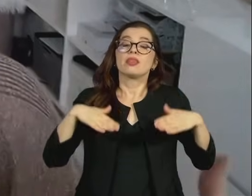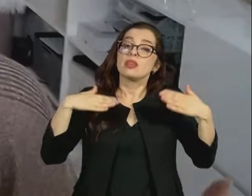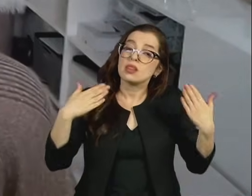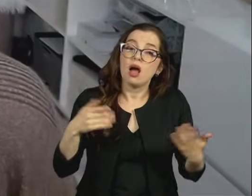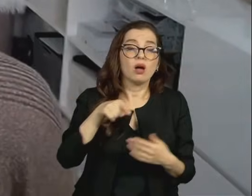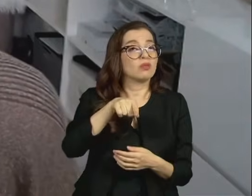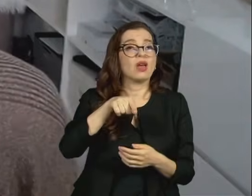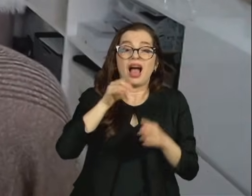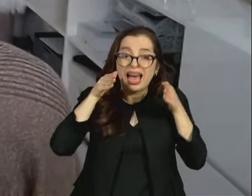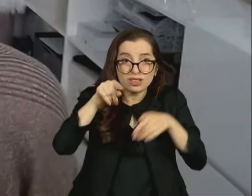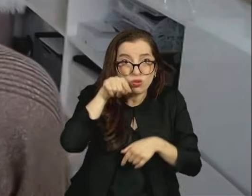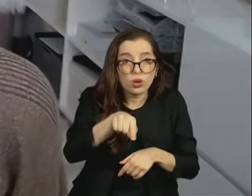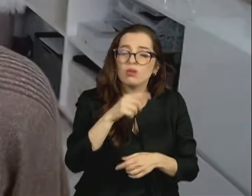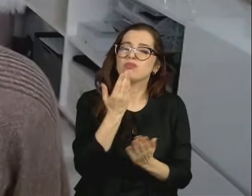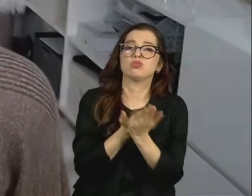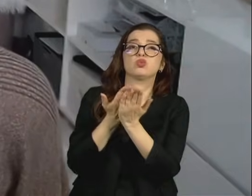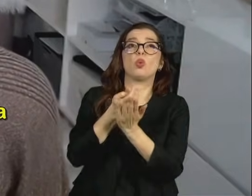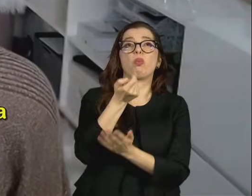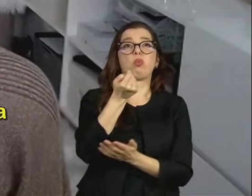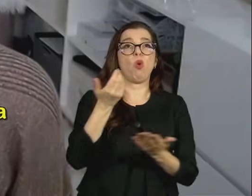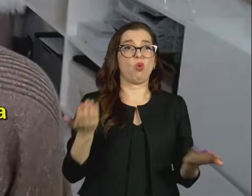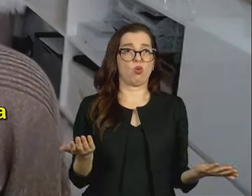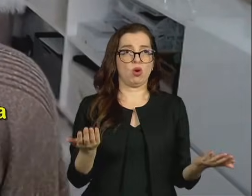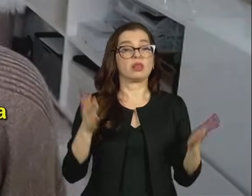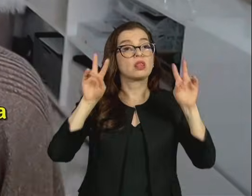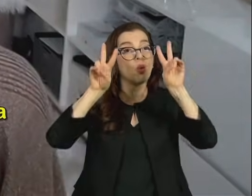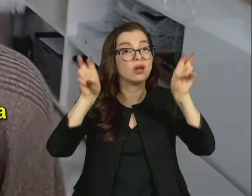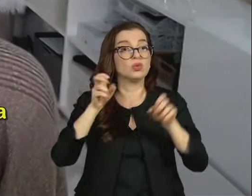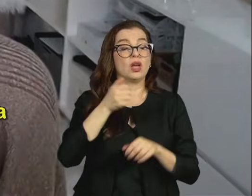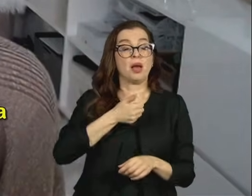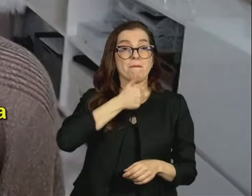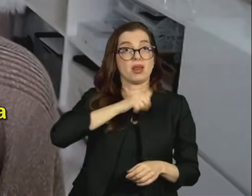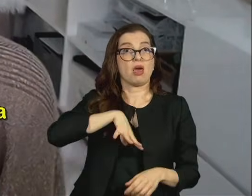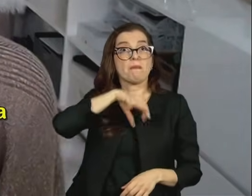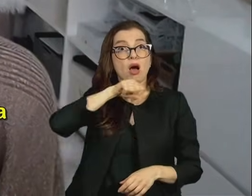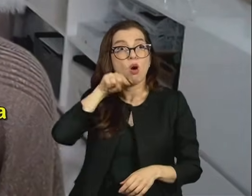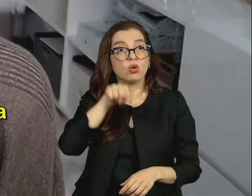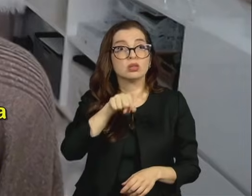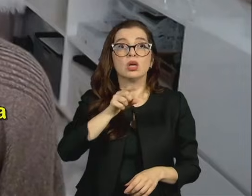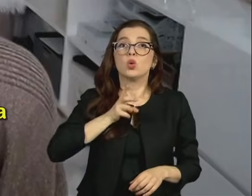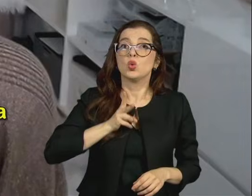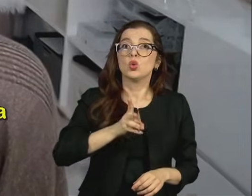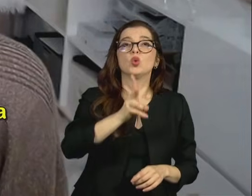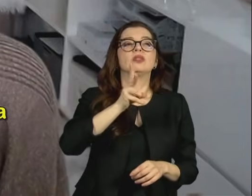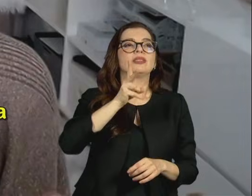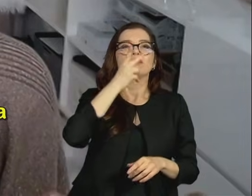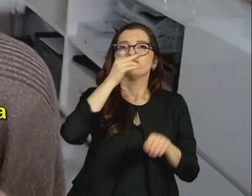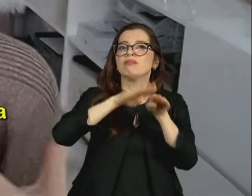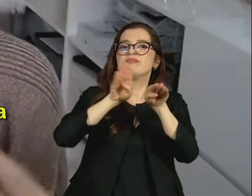been studied that much, to the point that still today menopause remains one of the most